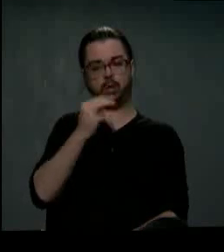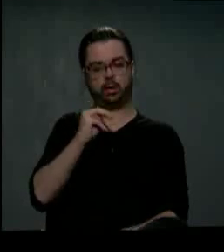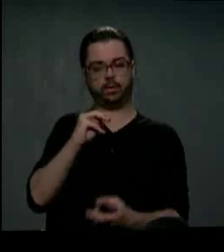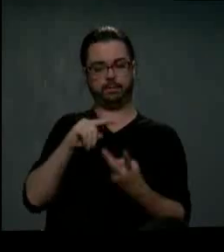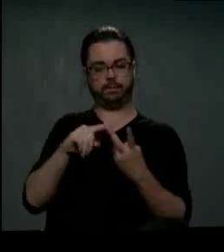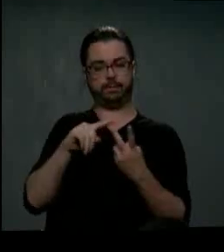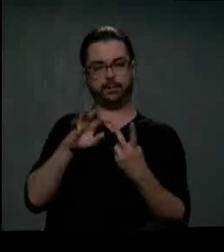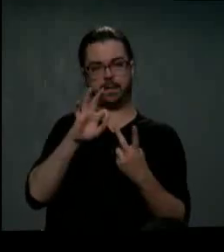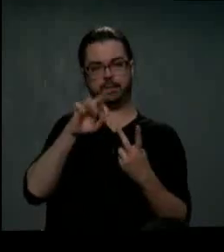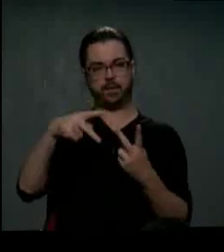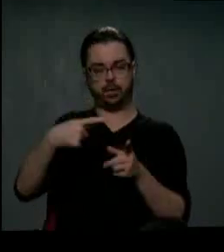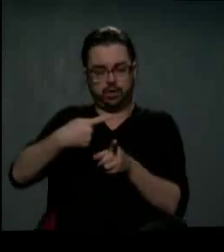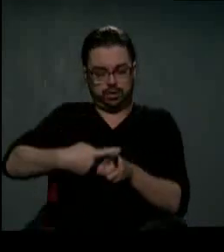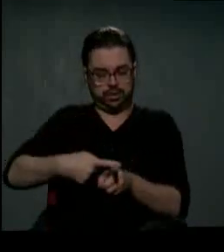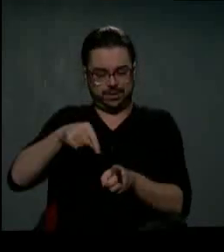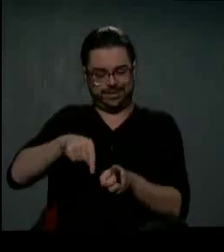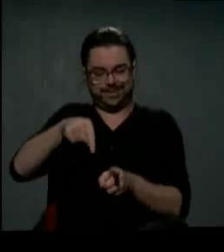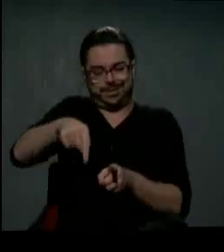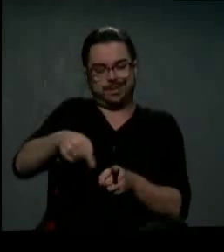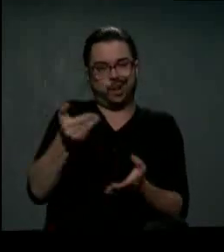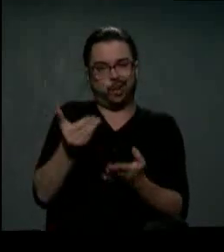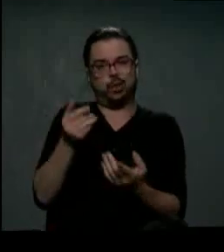by War Memorial Stadium.